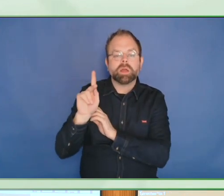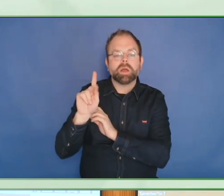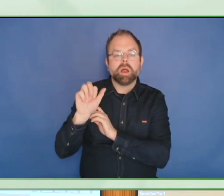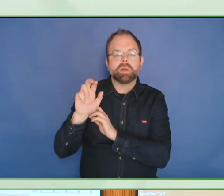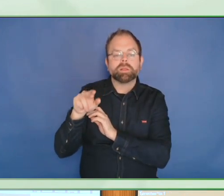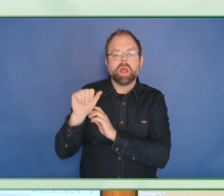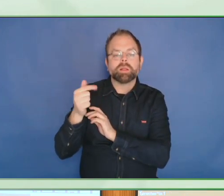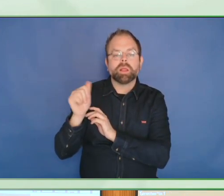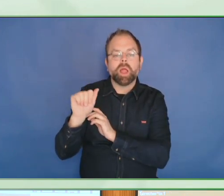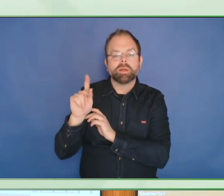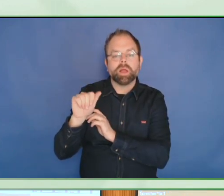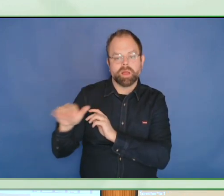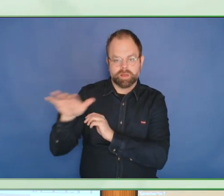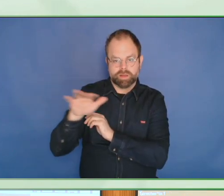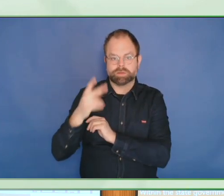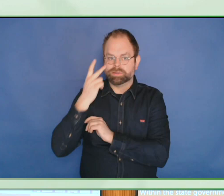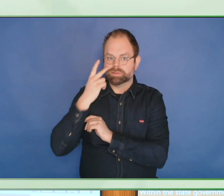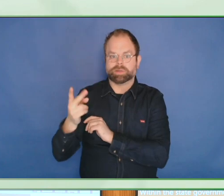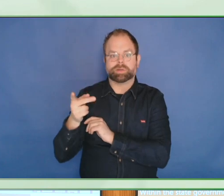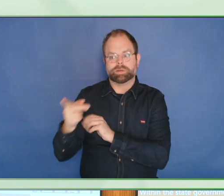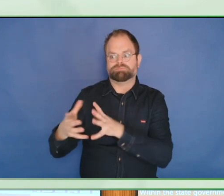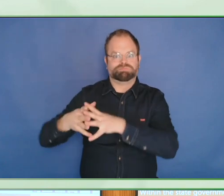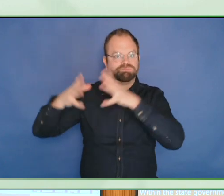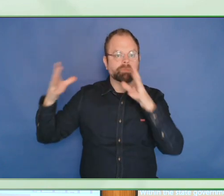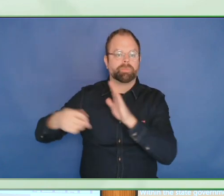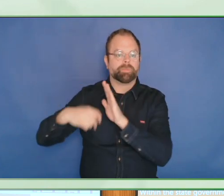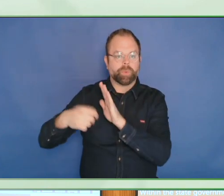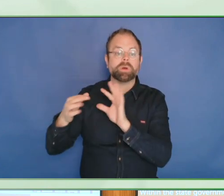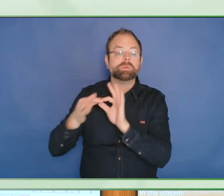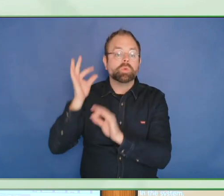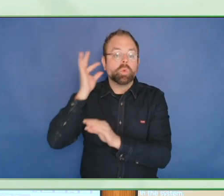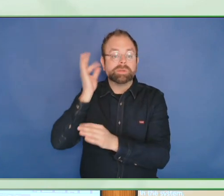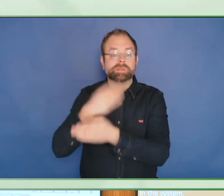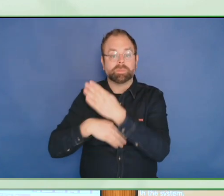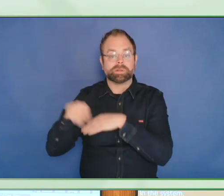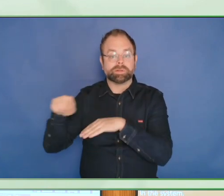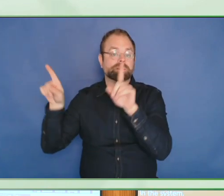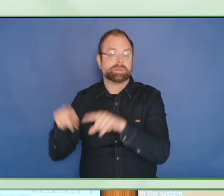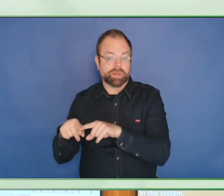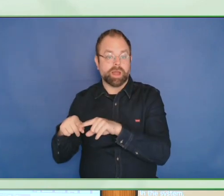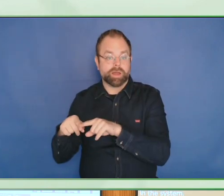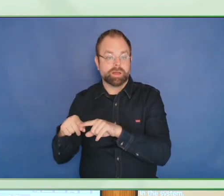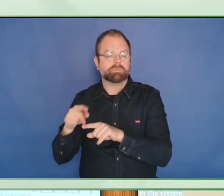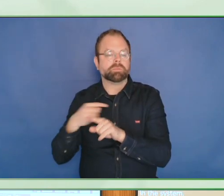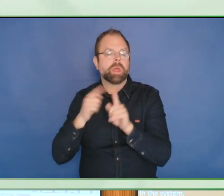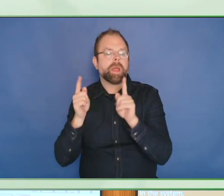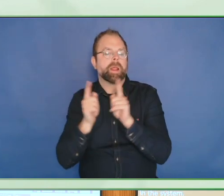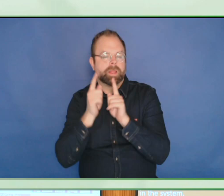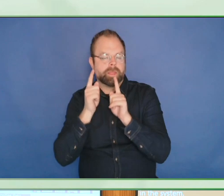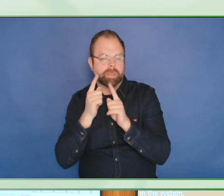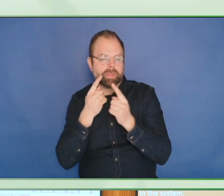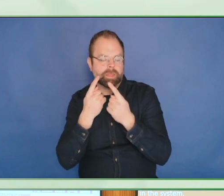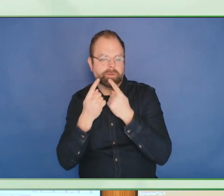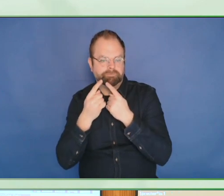include women with disabilities in the system. So with that, I see my light is blinking, and I'd, of course, like to hand